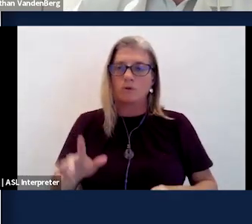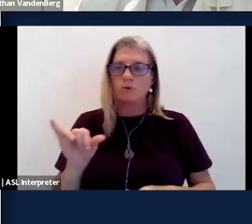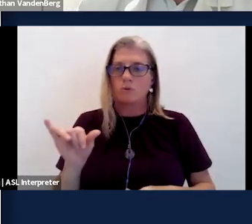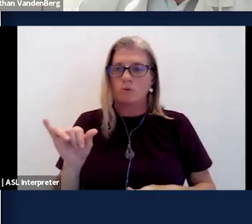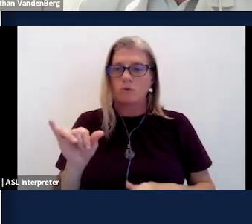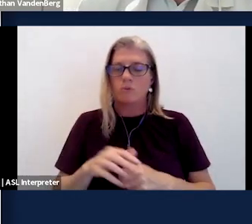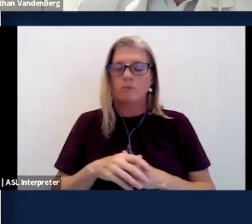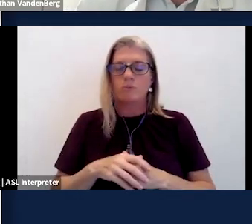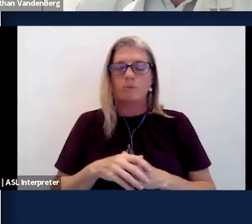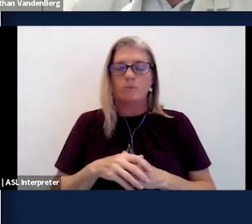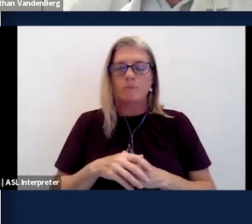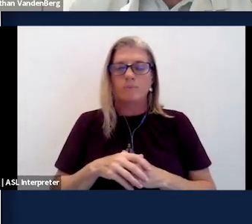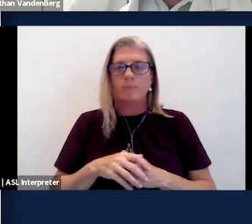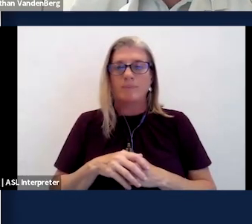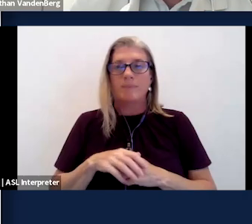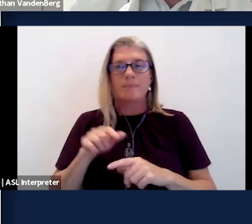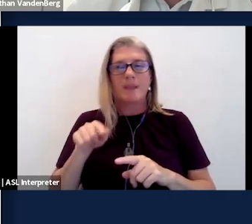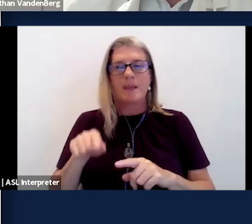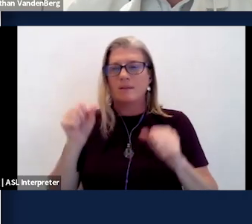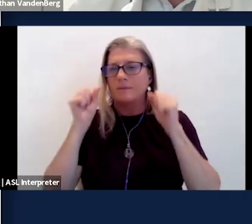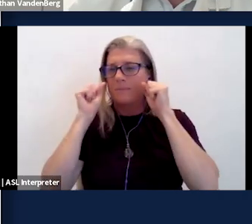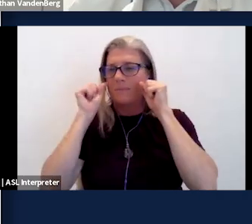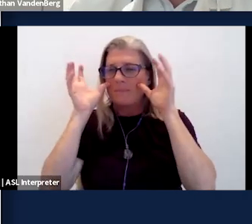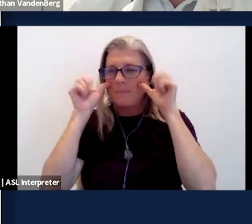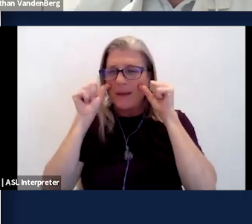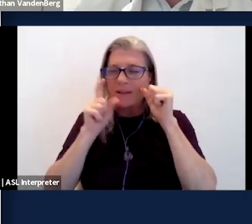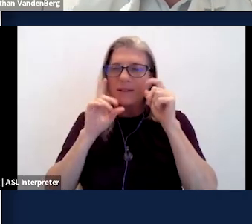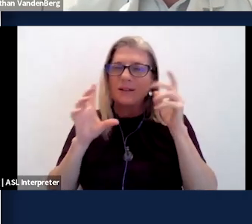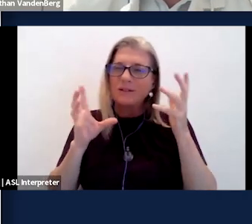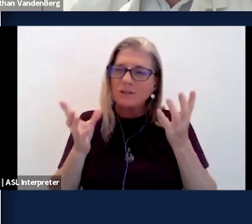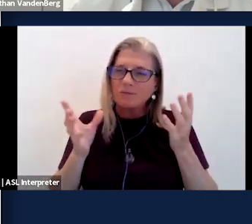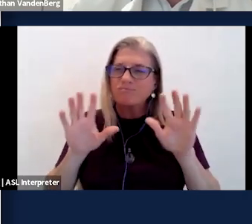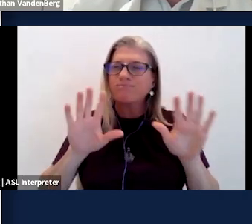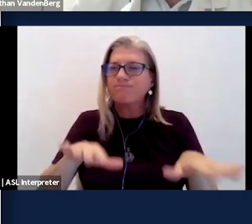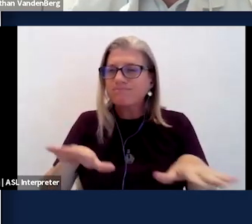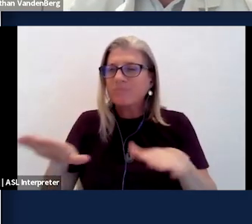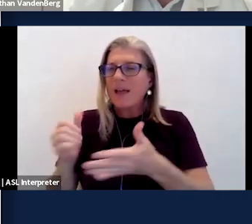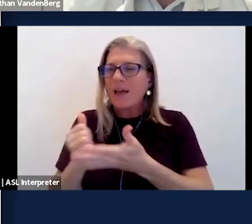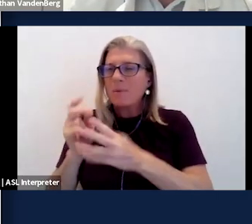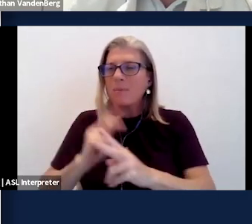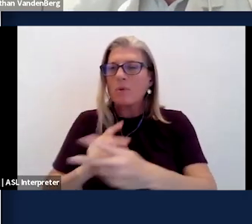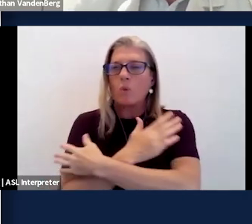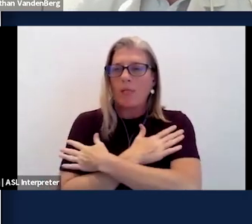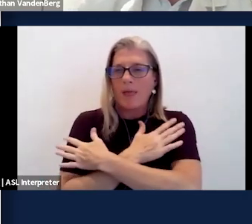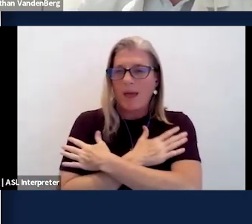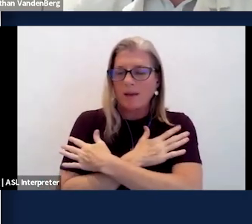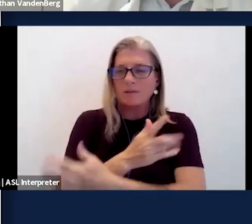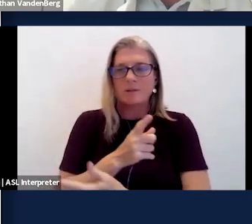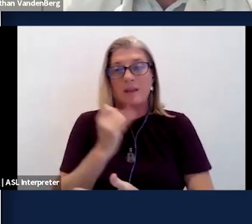And he is amazing at getting people to relax, because if people aren't relaxed, they won't have a good bowel